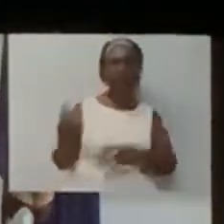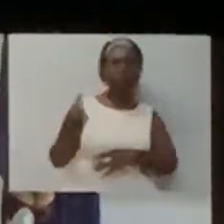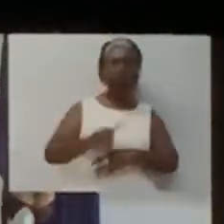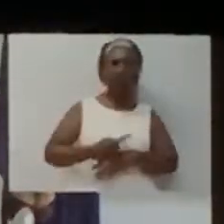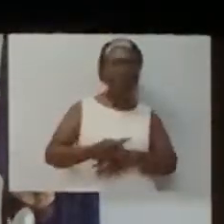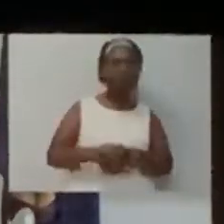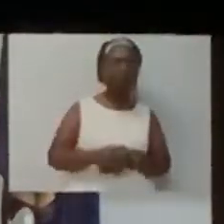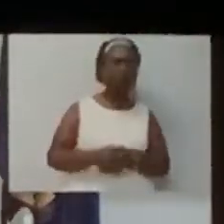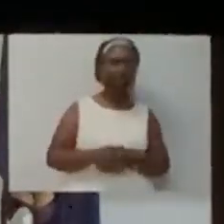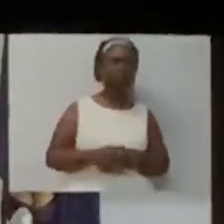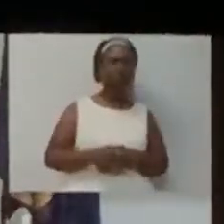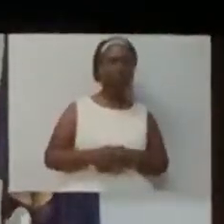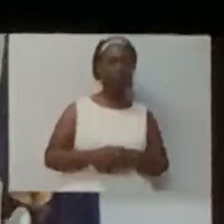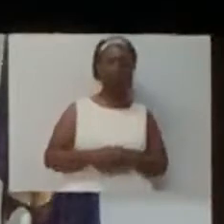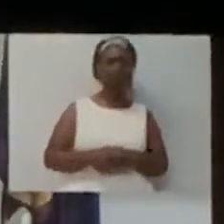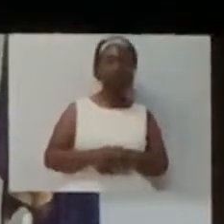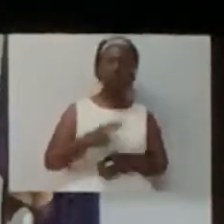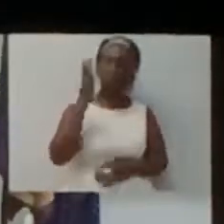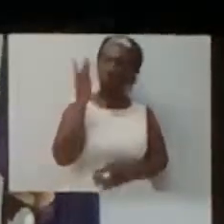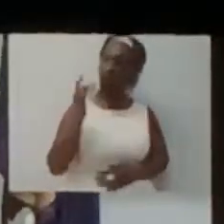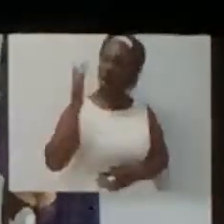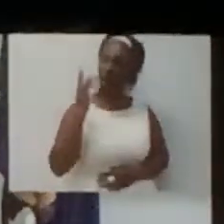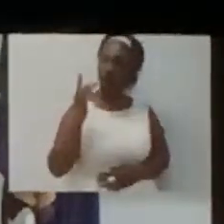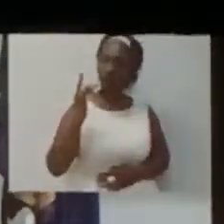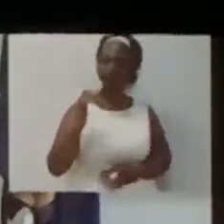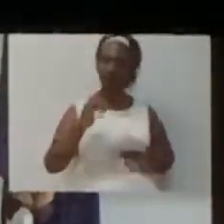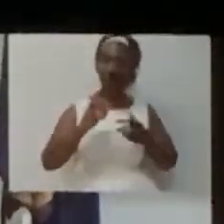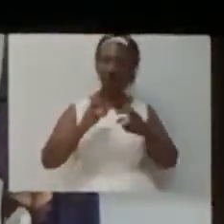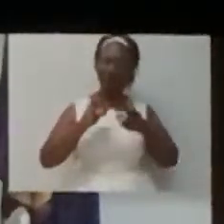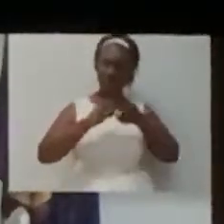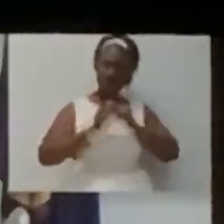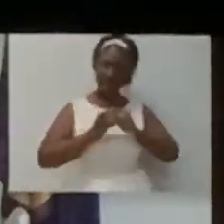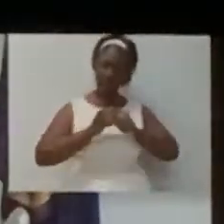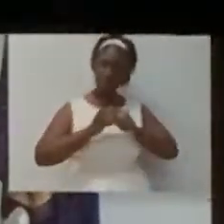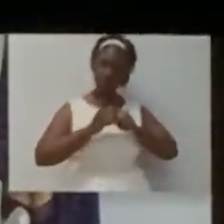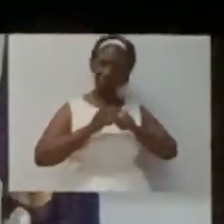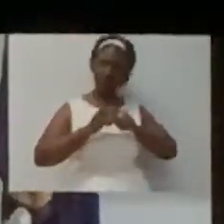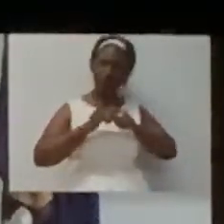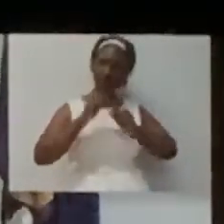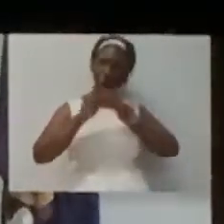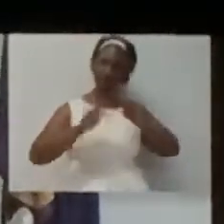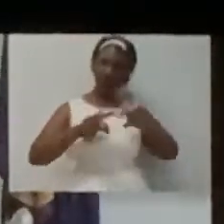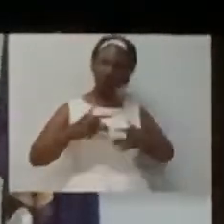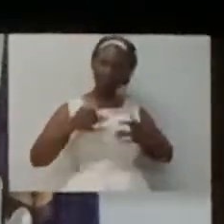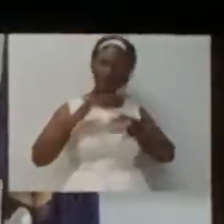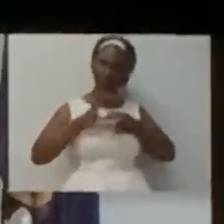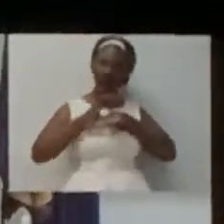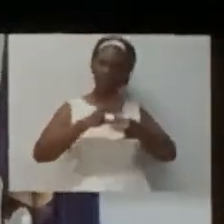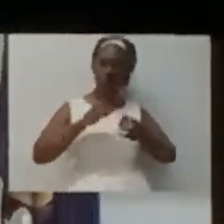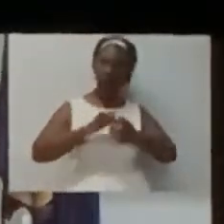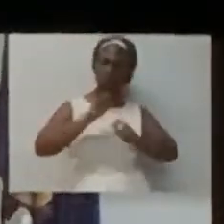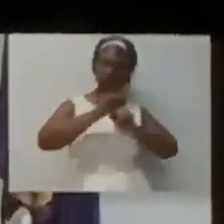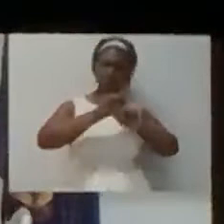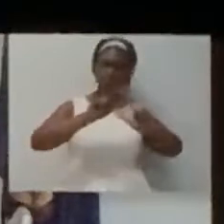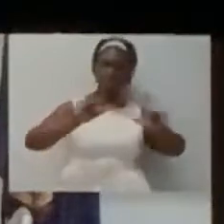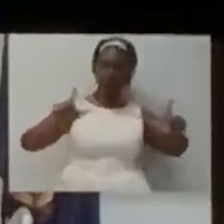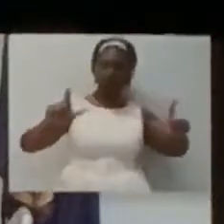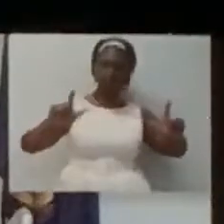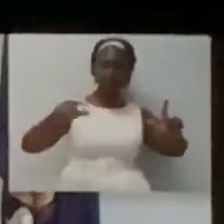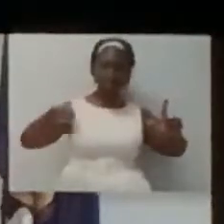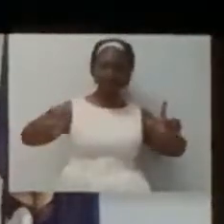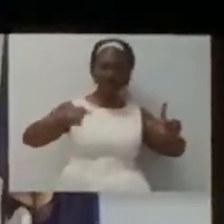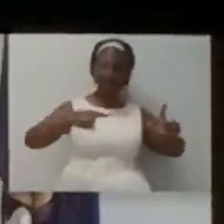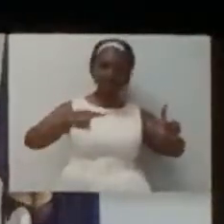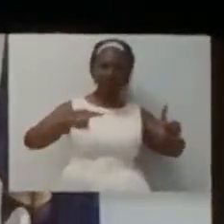days. It was because they felt connected to each of you. I encourage all of you